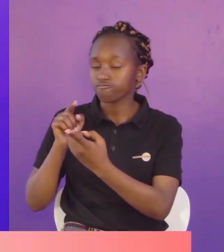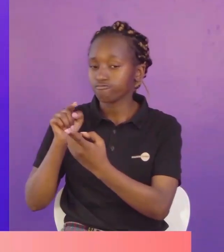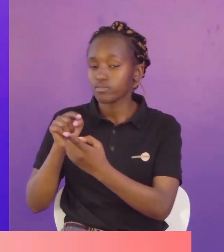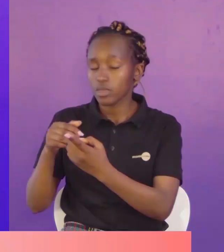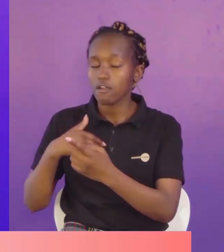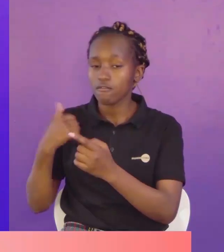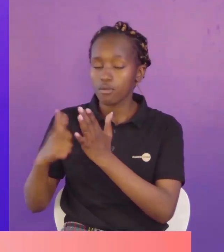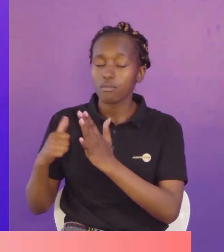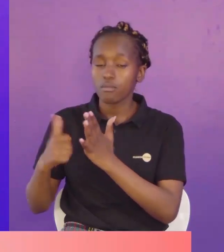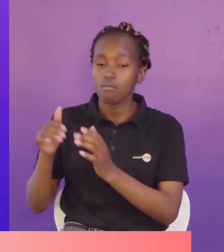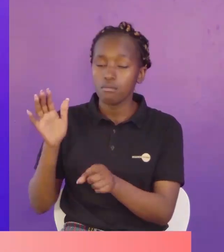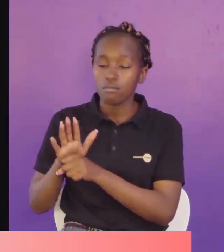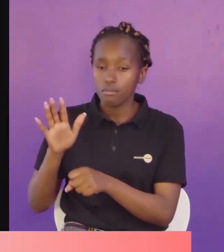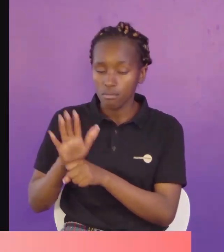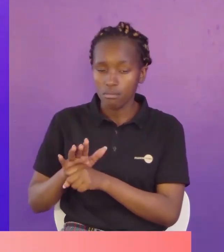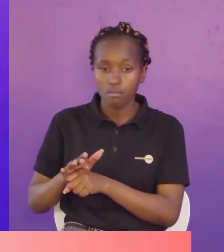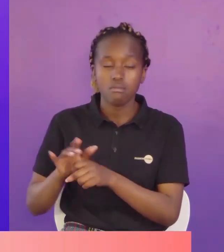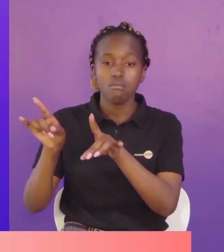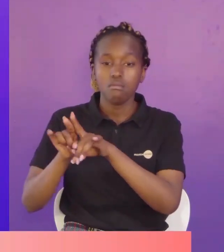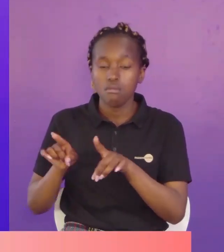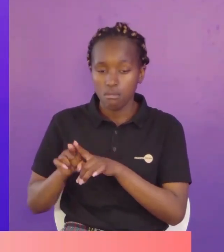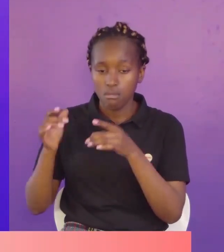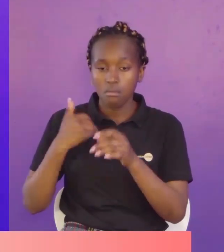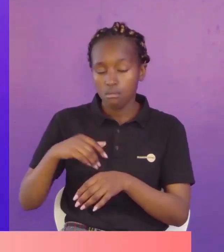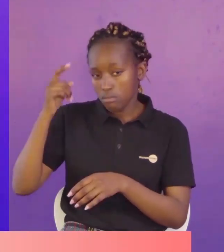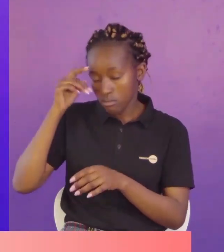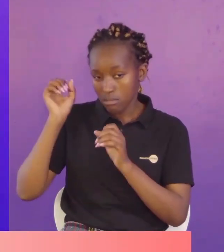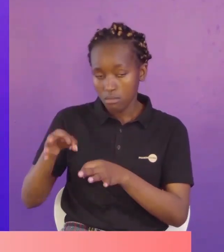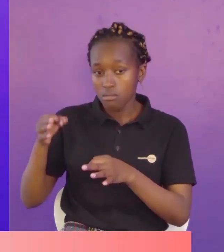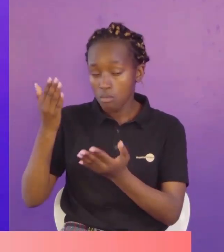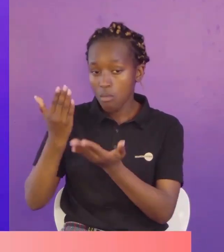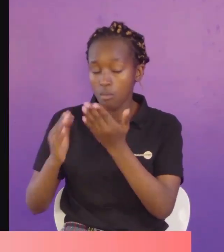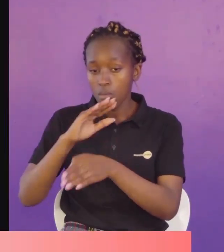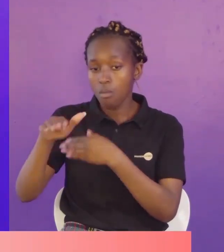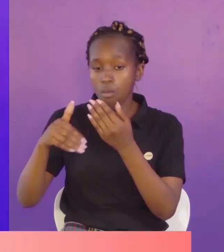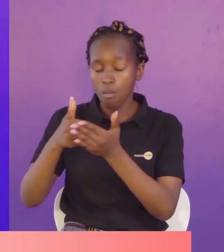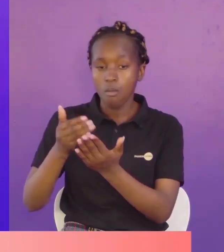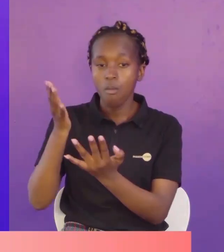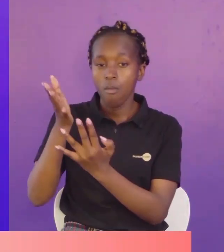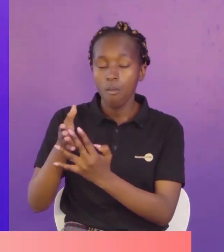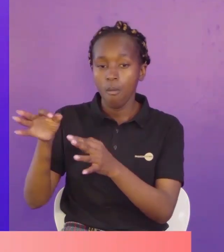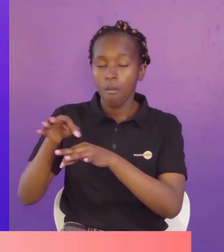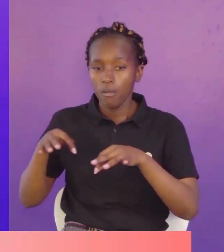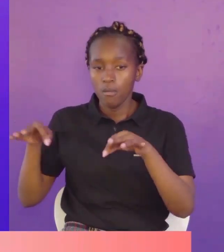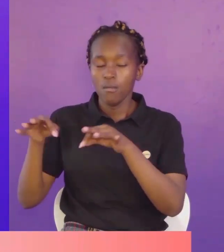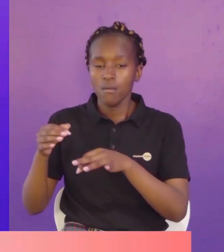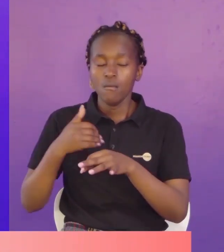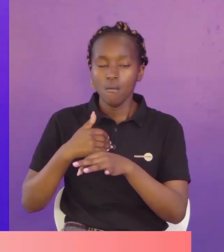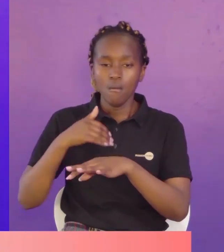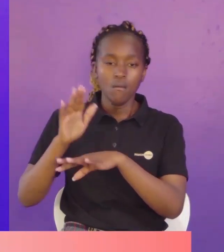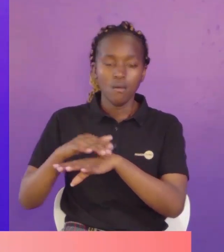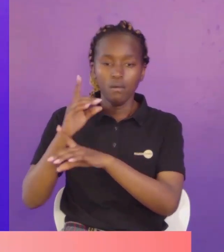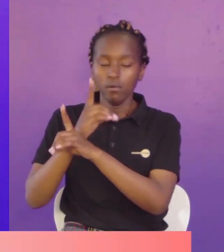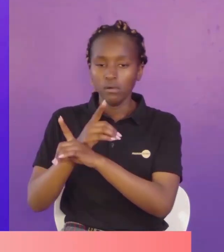of problems, because looking at all the midfielders in Kenya, I don't think we have a good defensive